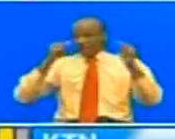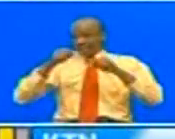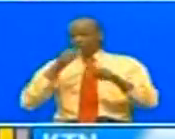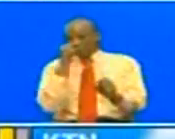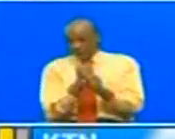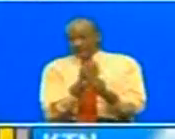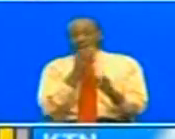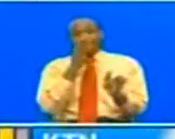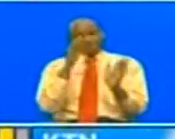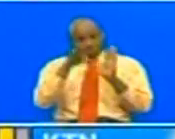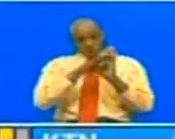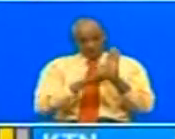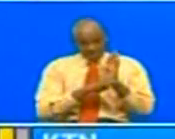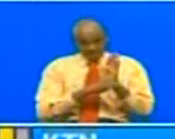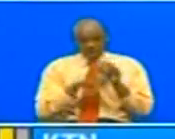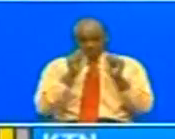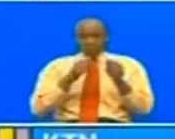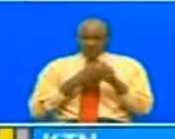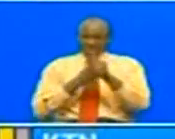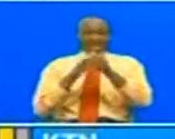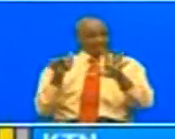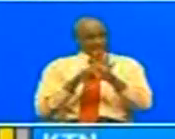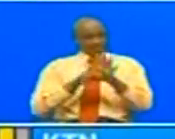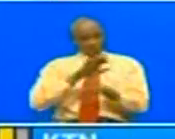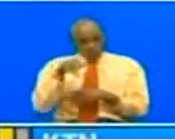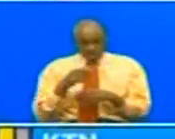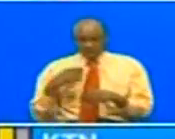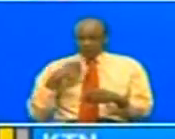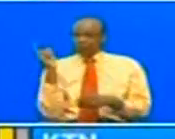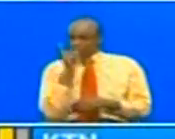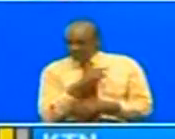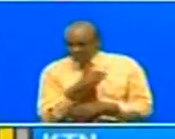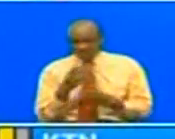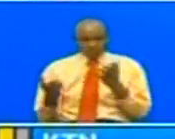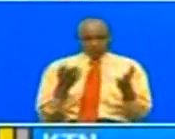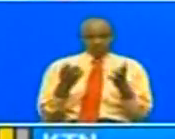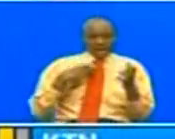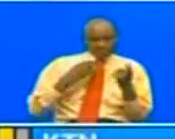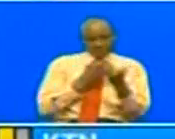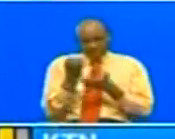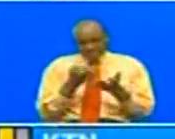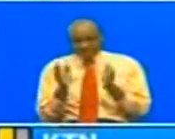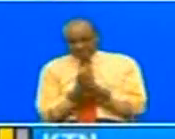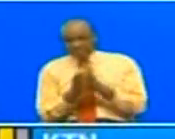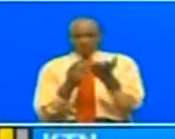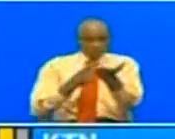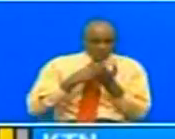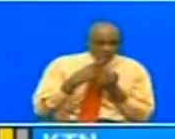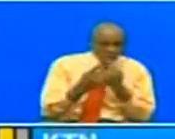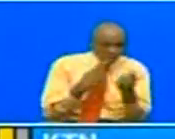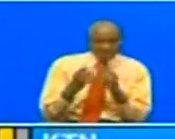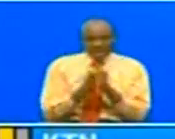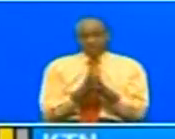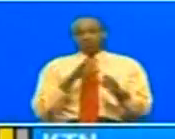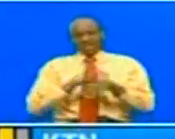work program that can guide members to conclude the Doha round of trade talks and